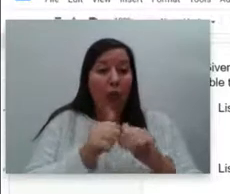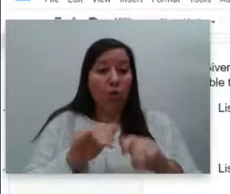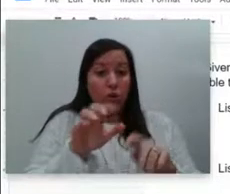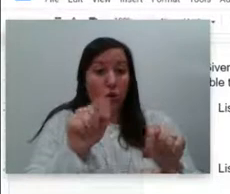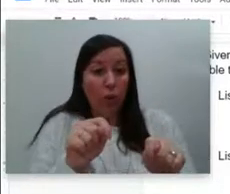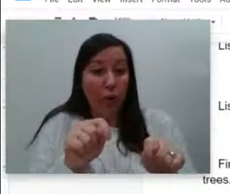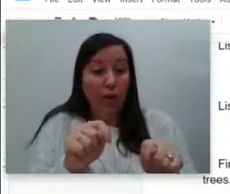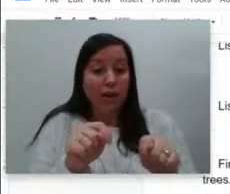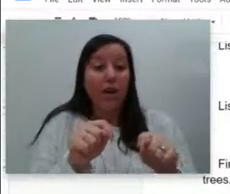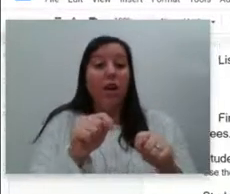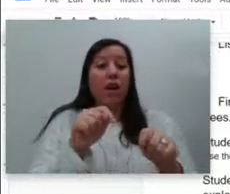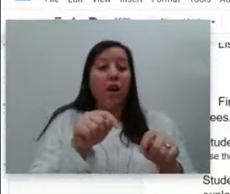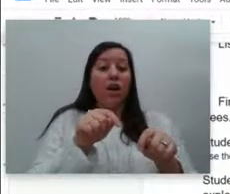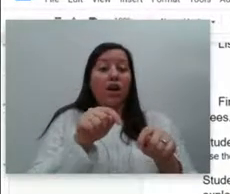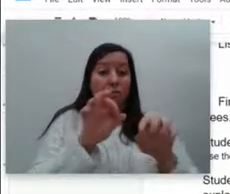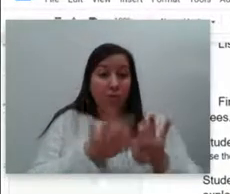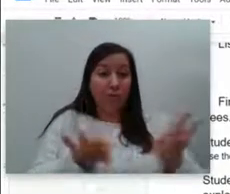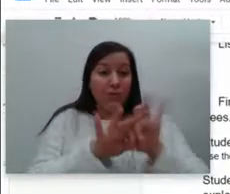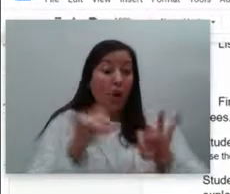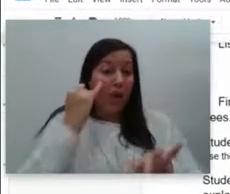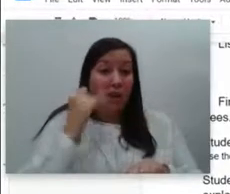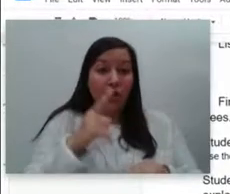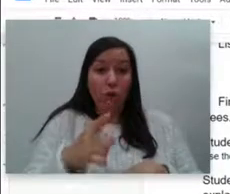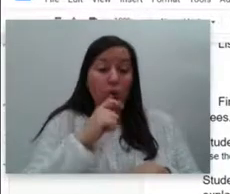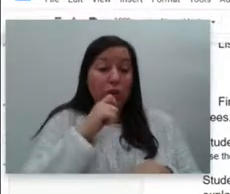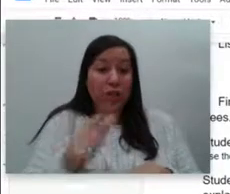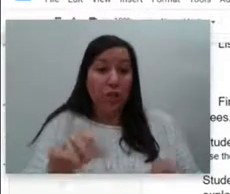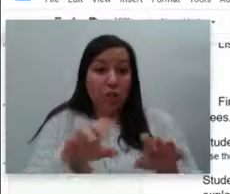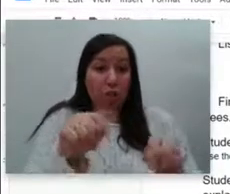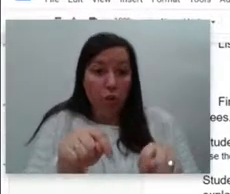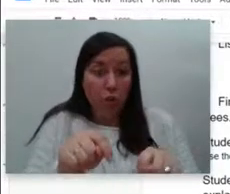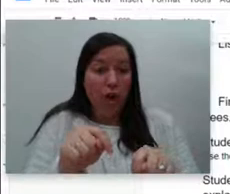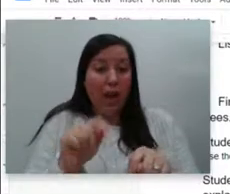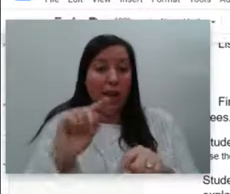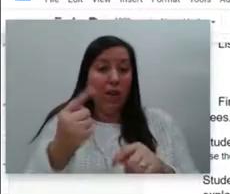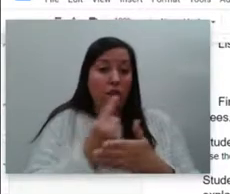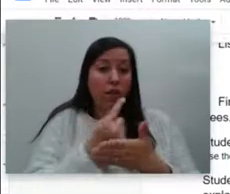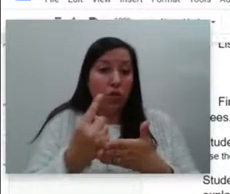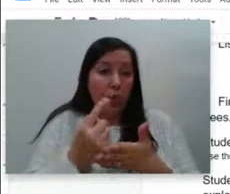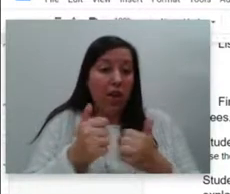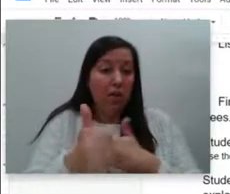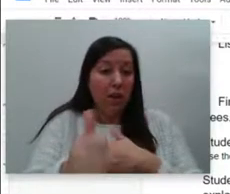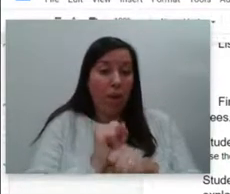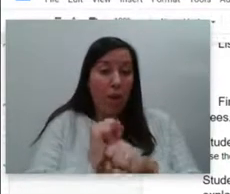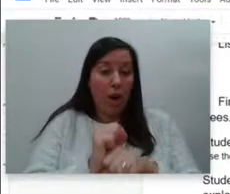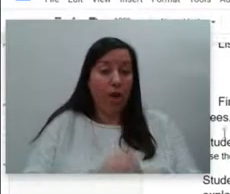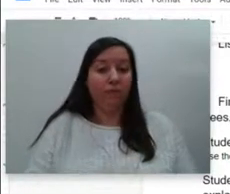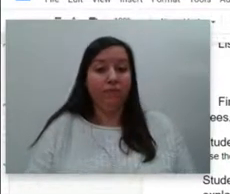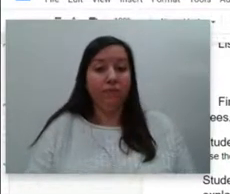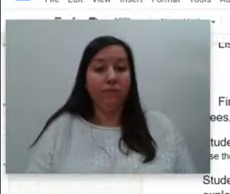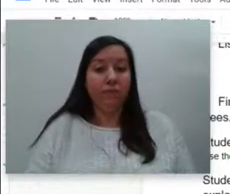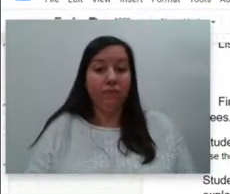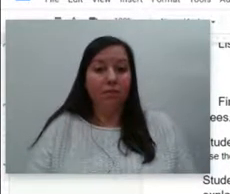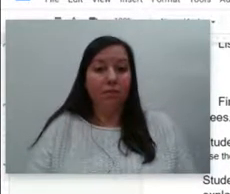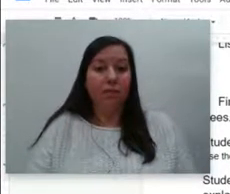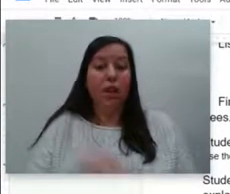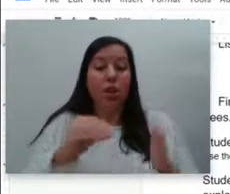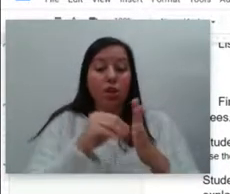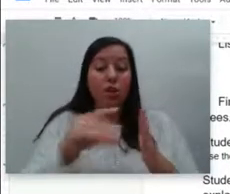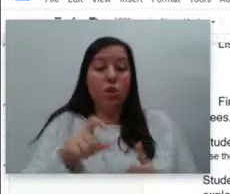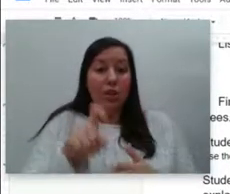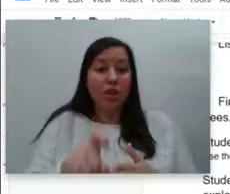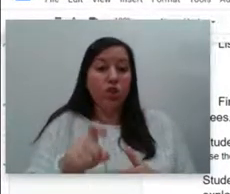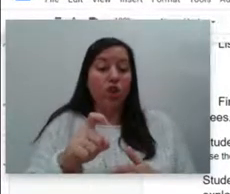this, especially if you were not participating during that first week of remote assignments. Students should be able